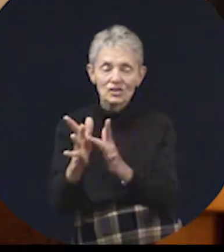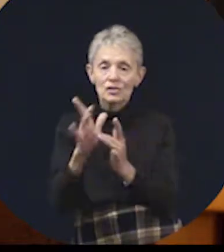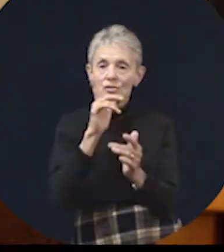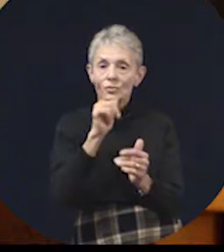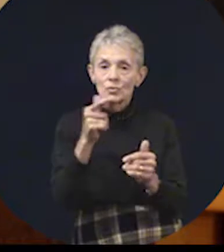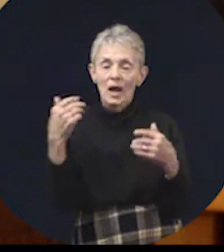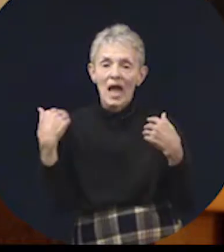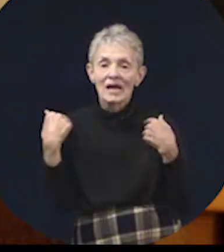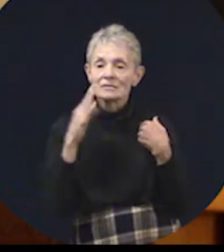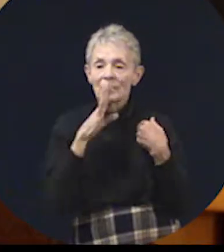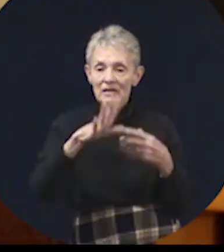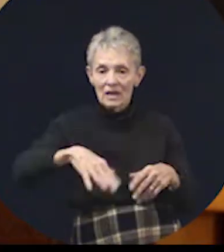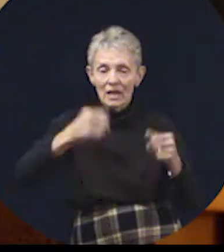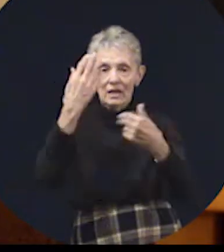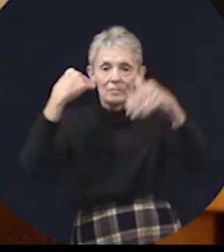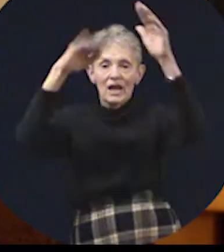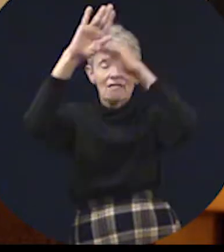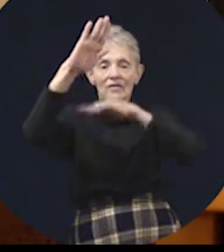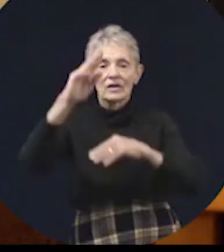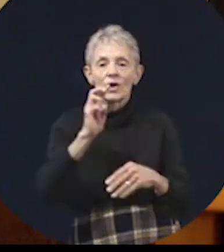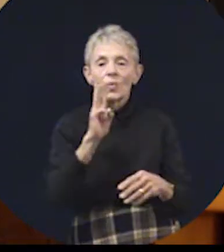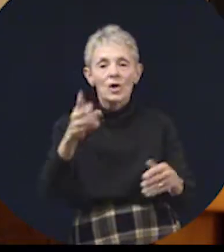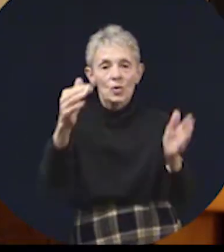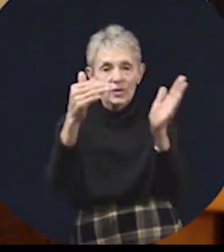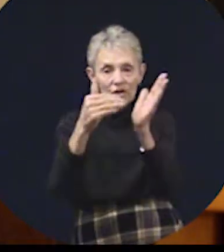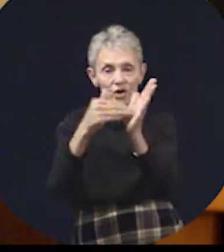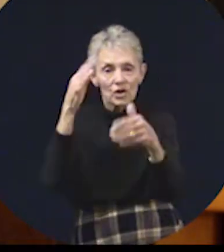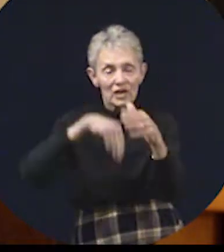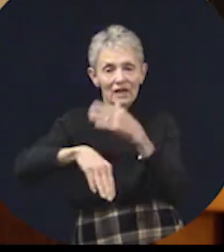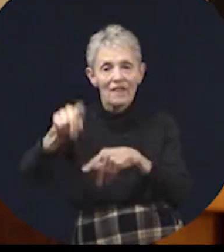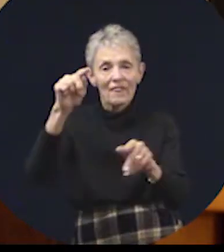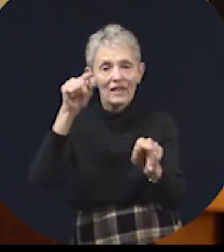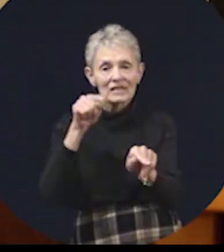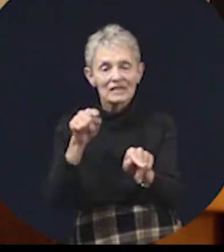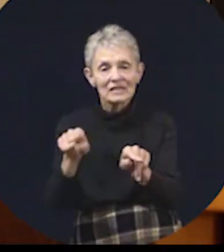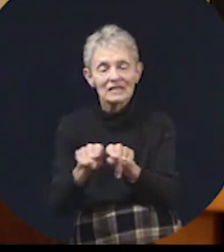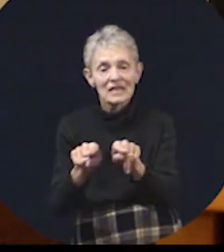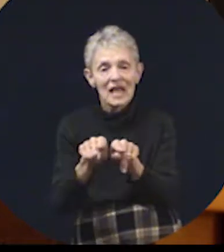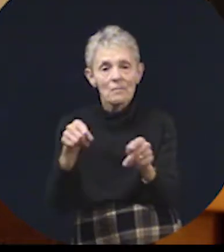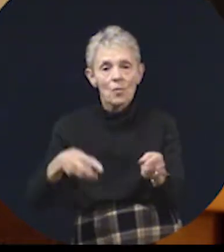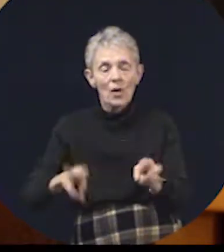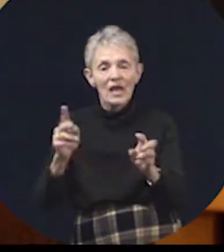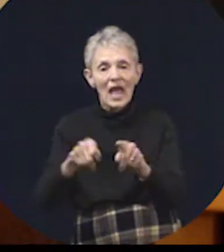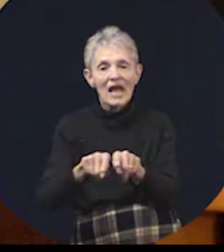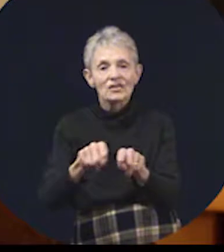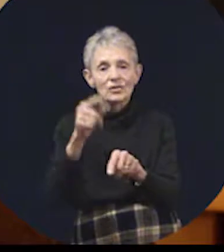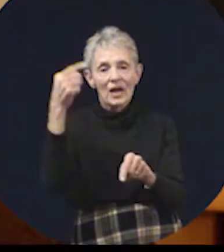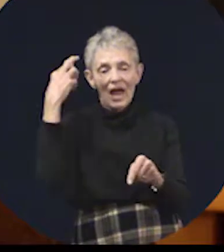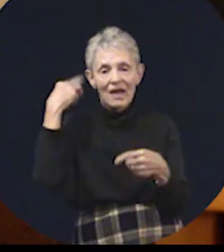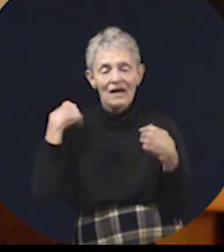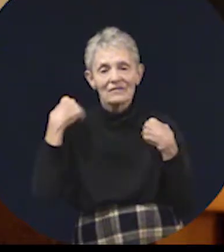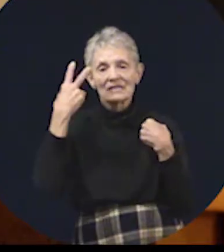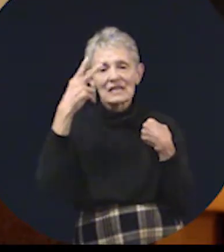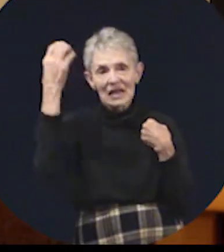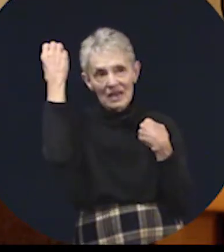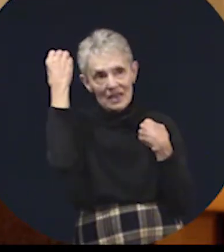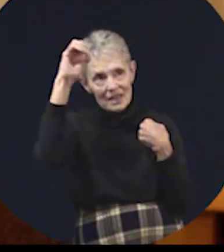from you into heaven will return in the same way as you have seen him going into heaven. The word of the